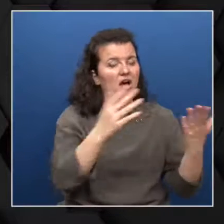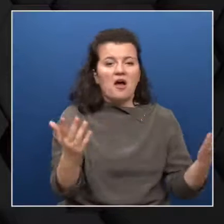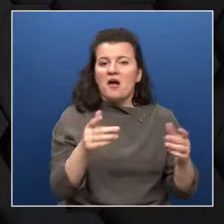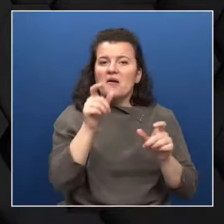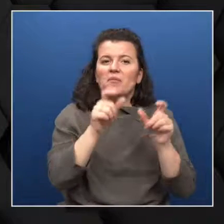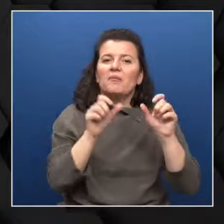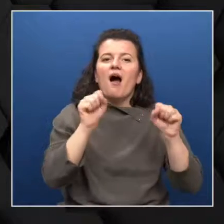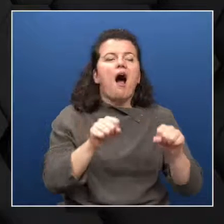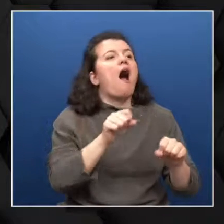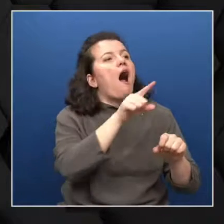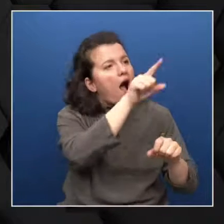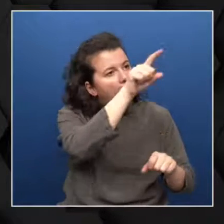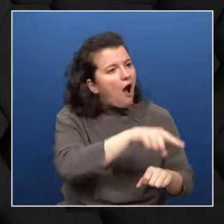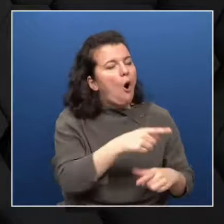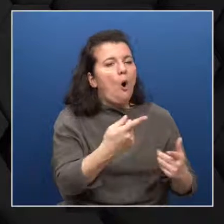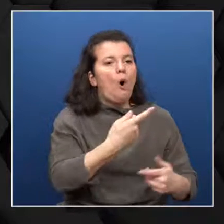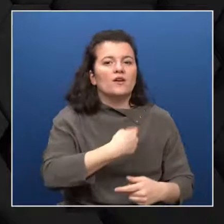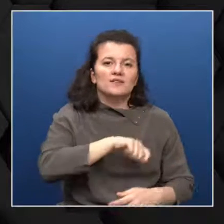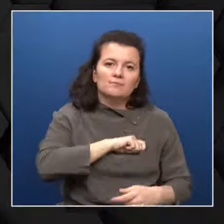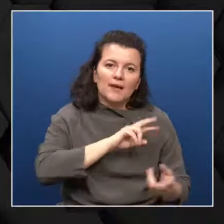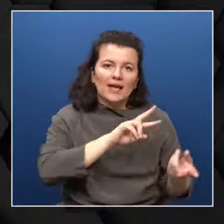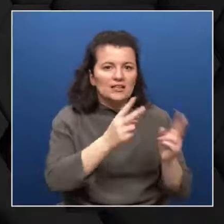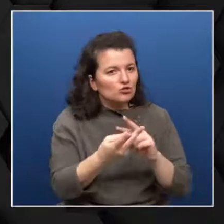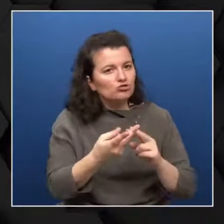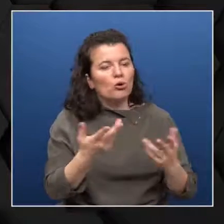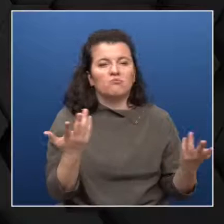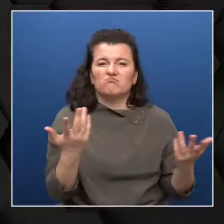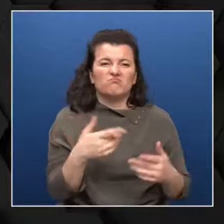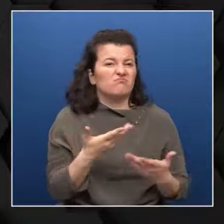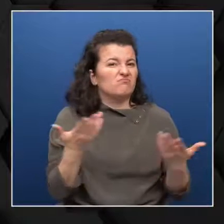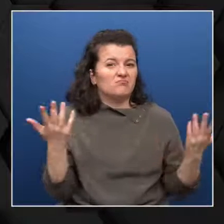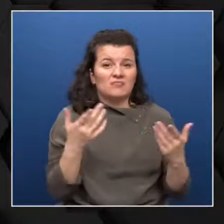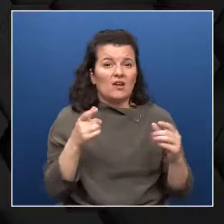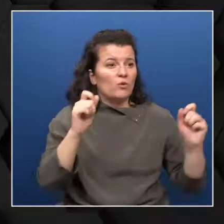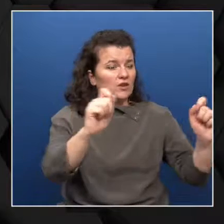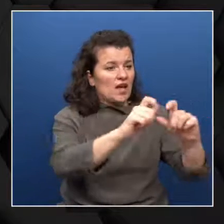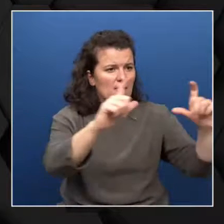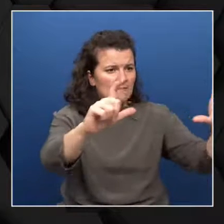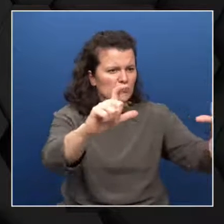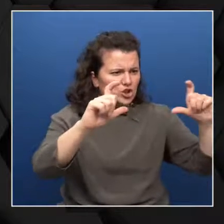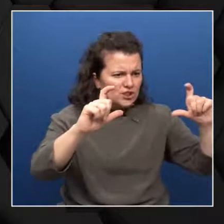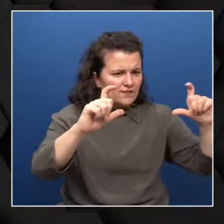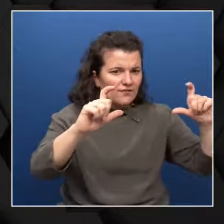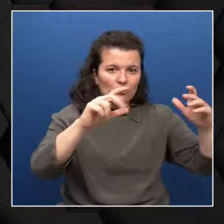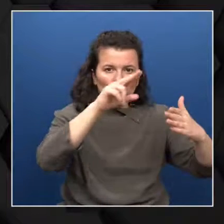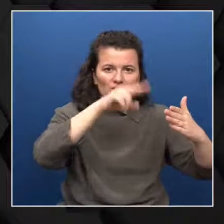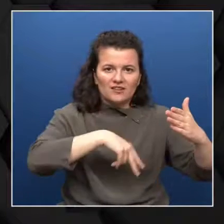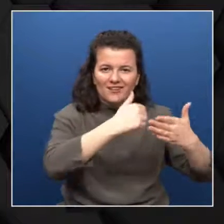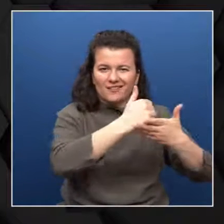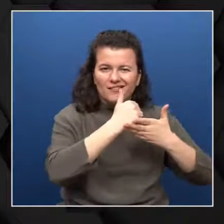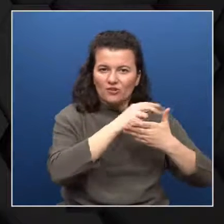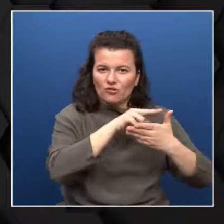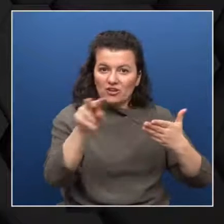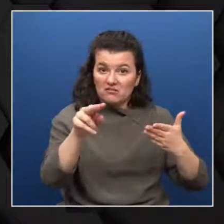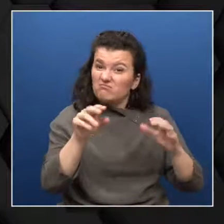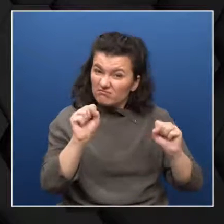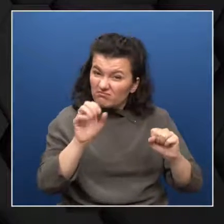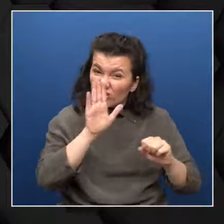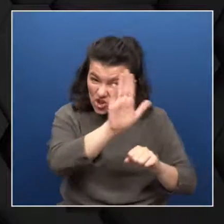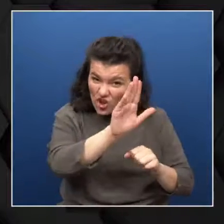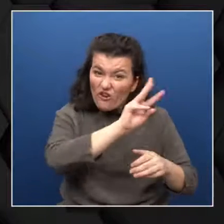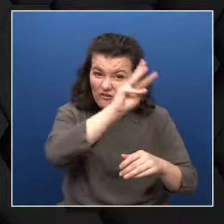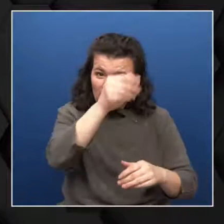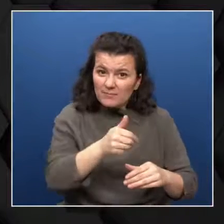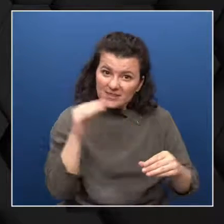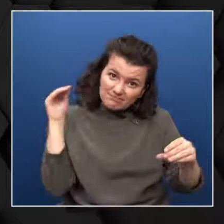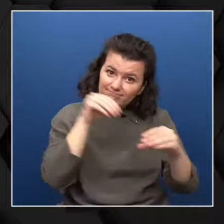and enable them to look at your content with Immersive Reader on their website. So this is another way that if they're